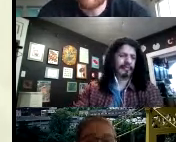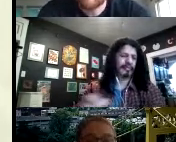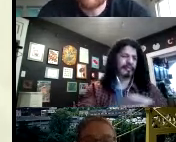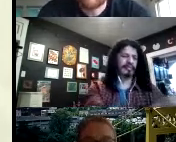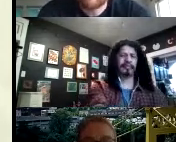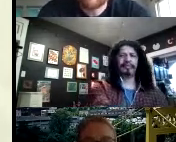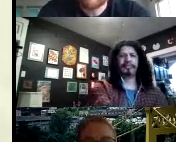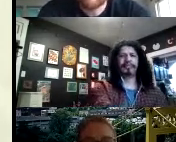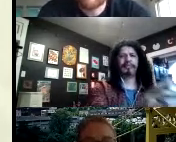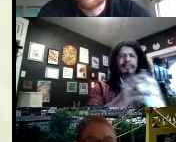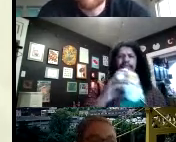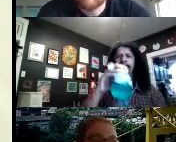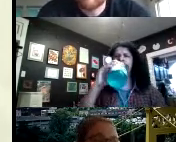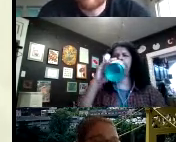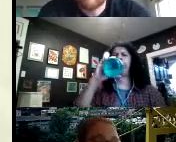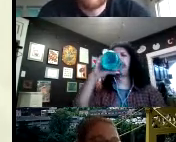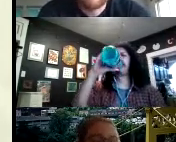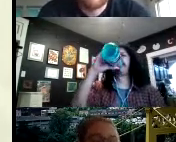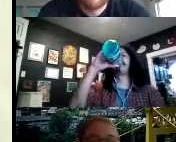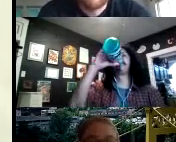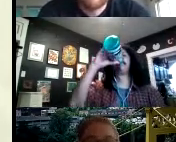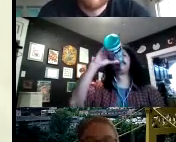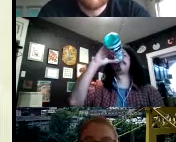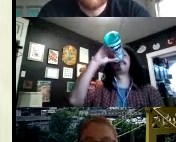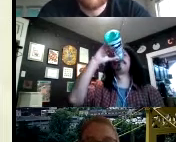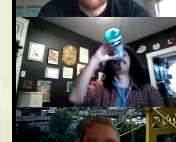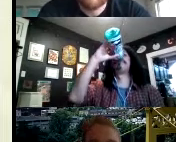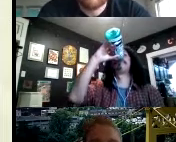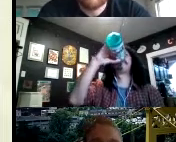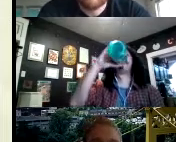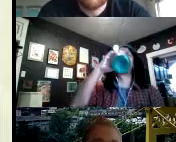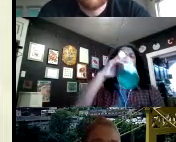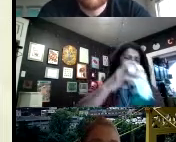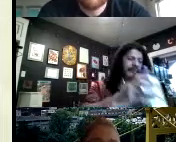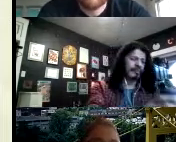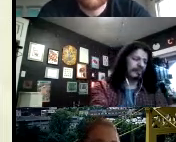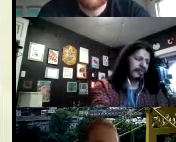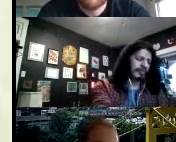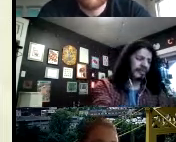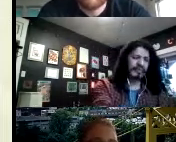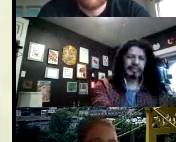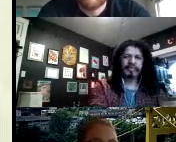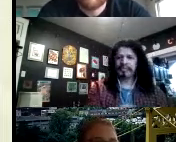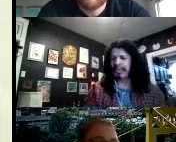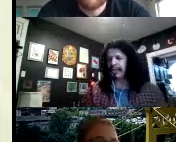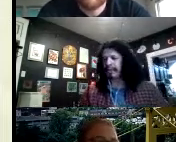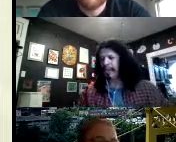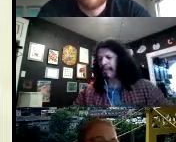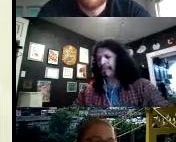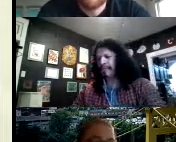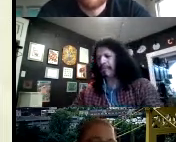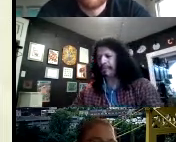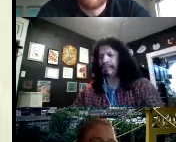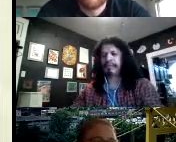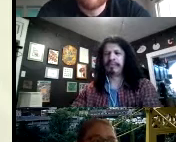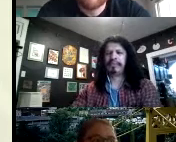in the planning process, like how are you gathering data to make the decisions that you're going to make. And then generally the comments that are being made about